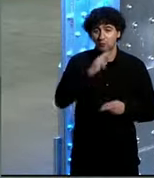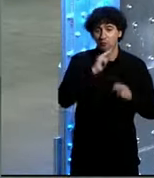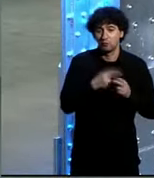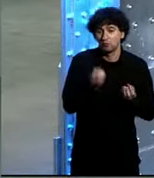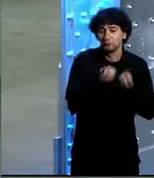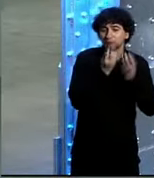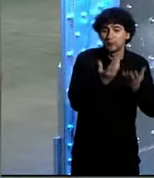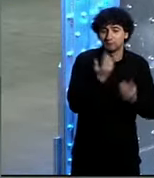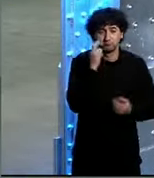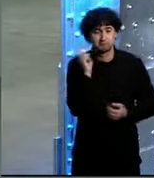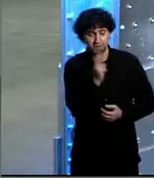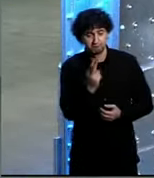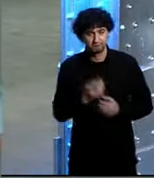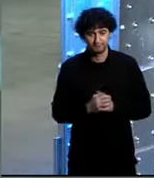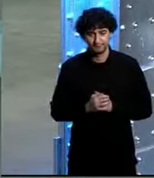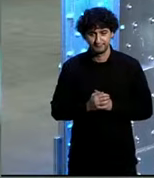you have some names on the slides.